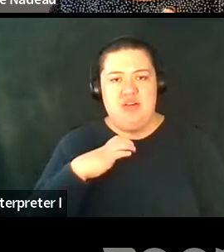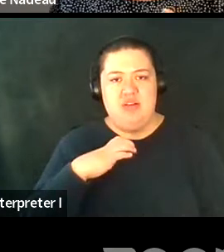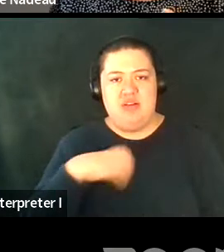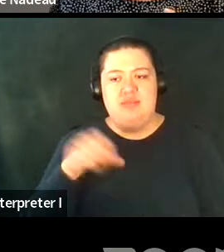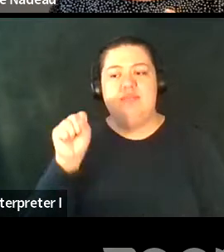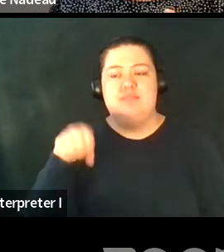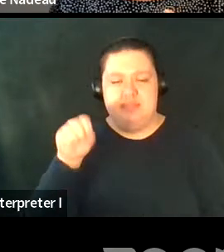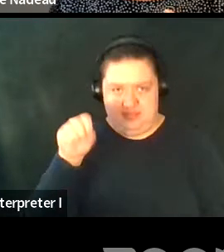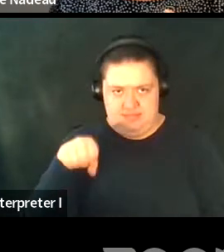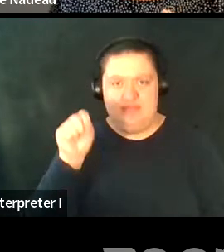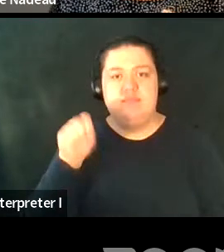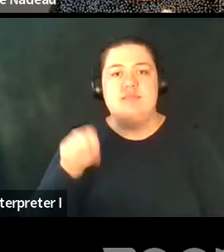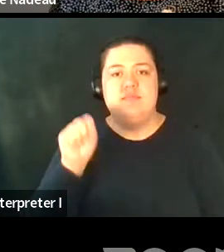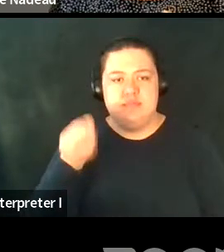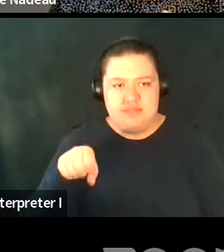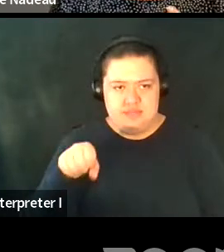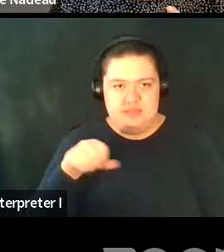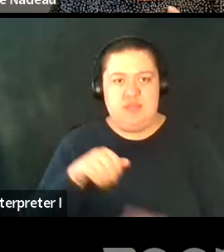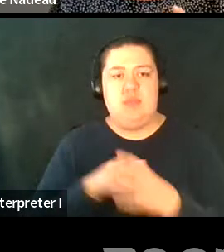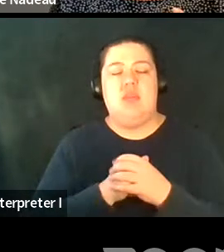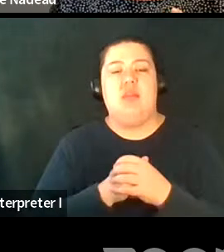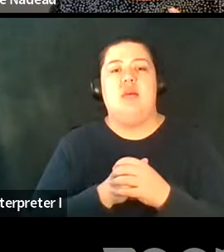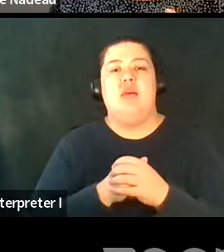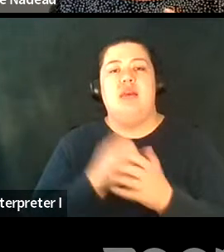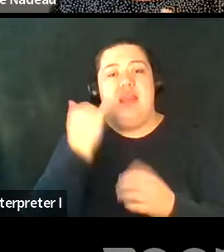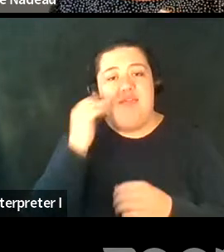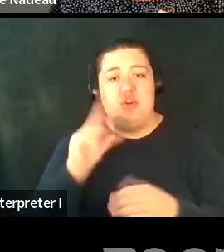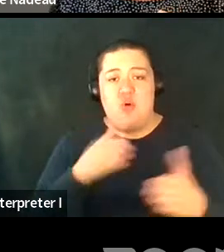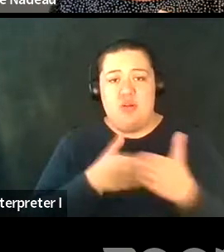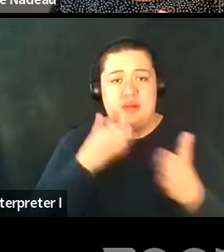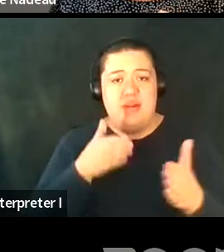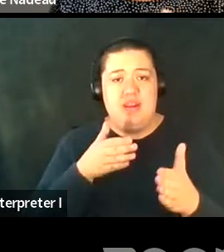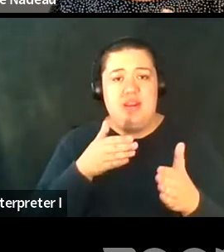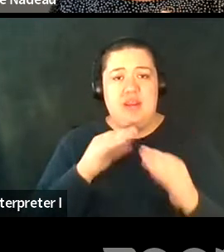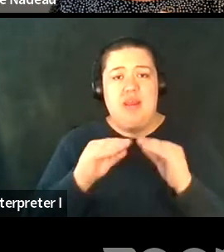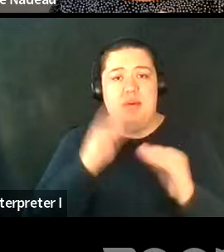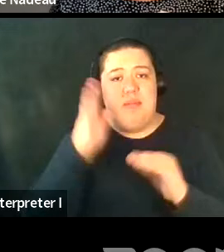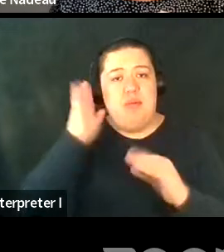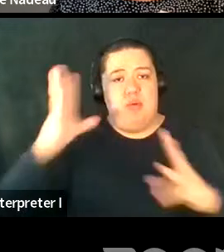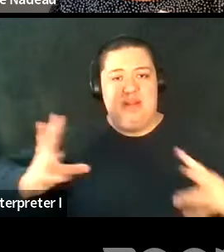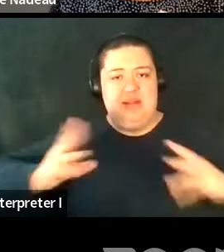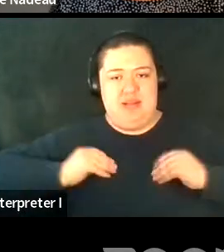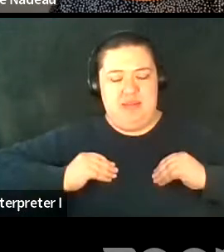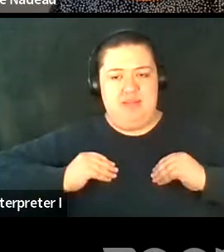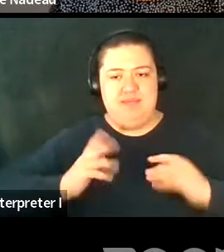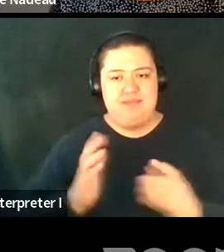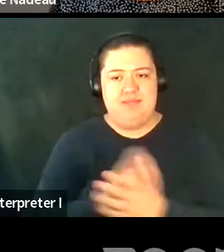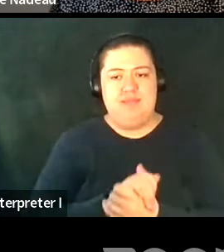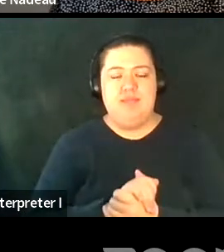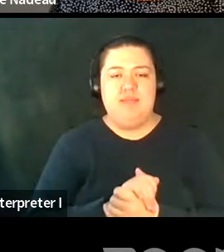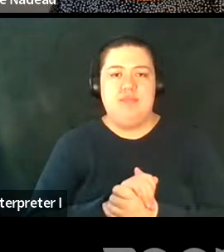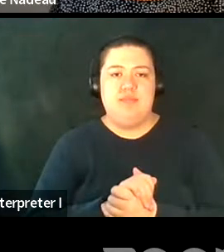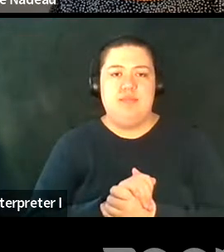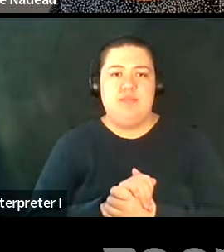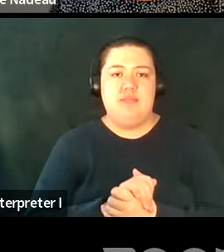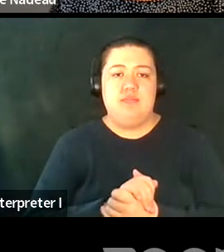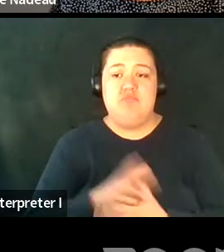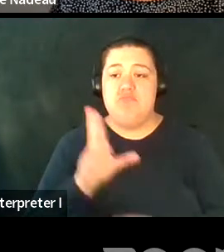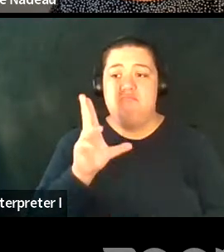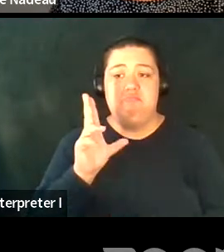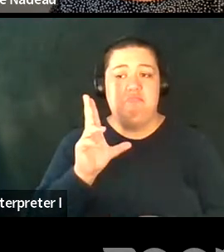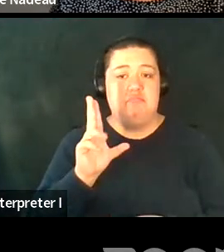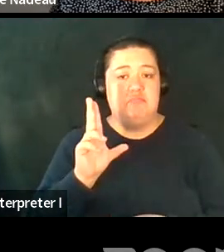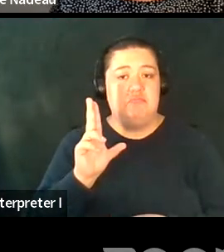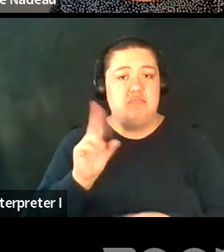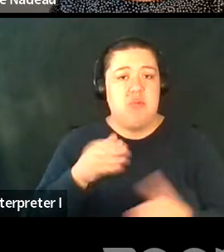her head energetically. If there's no objection, the amendment will be accepted. Hearing no objection, the